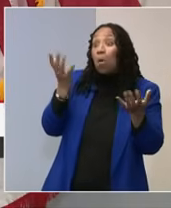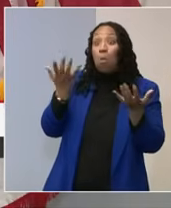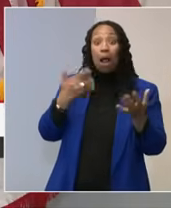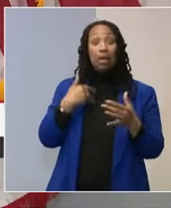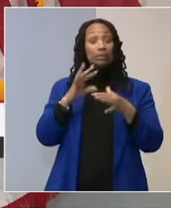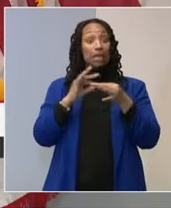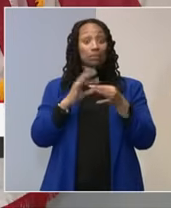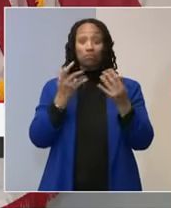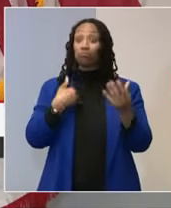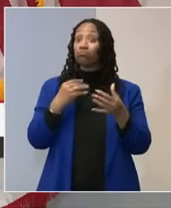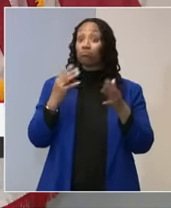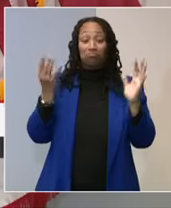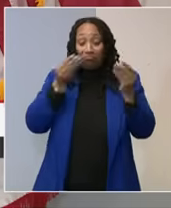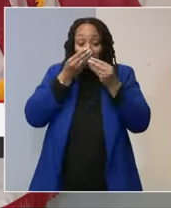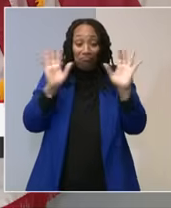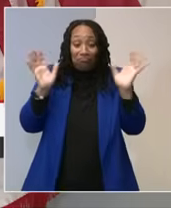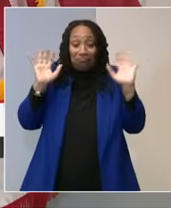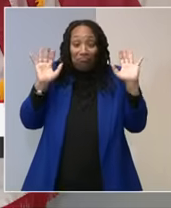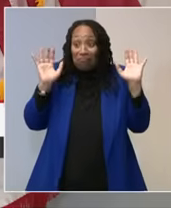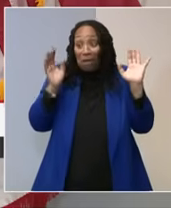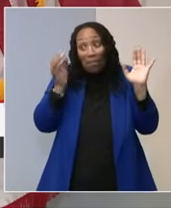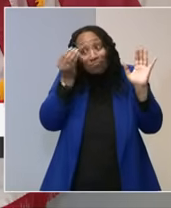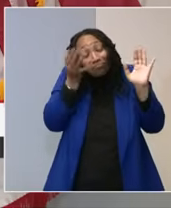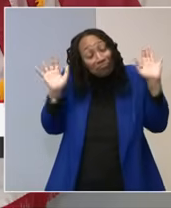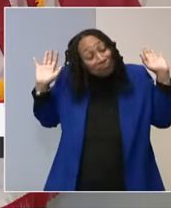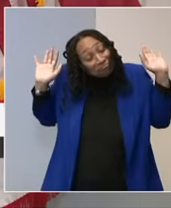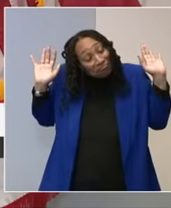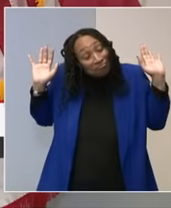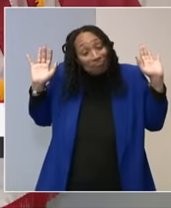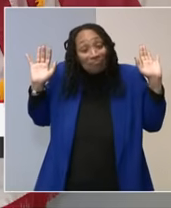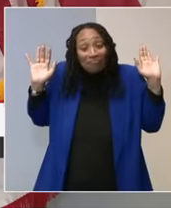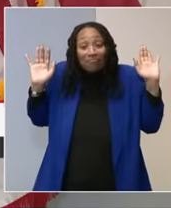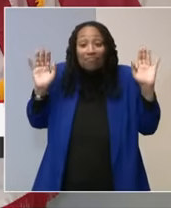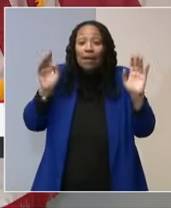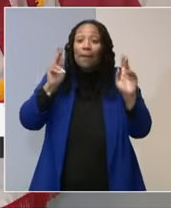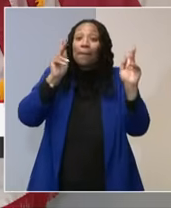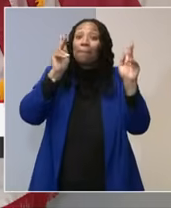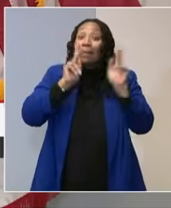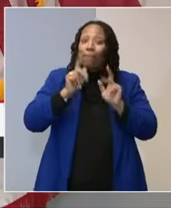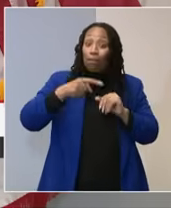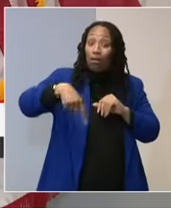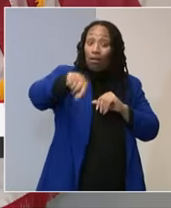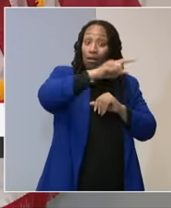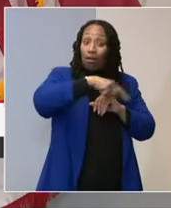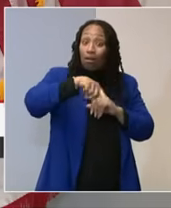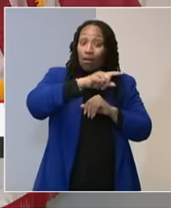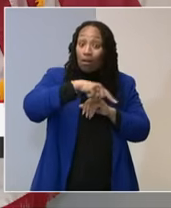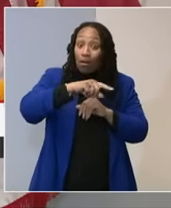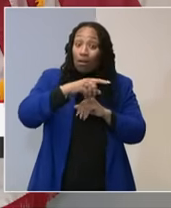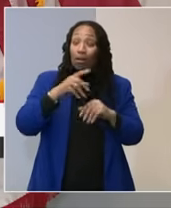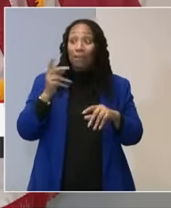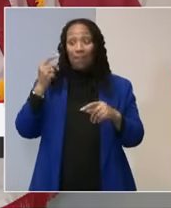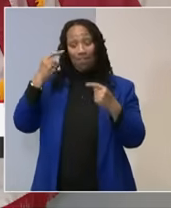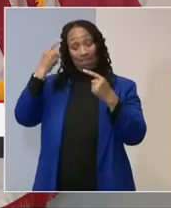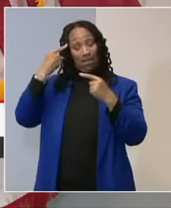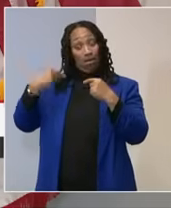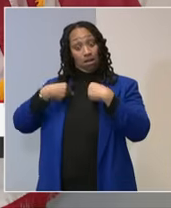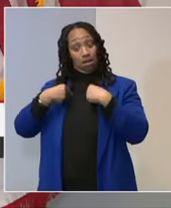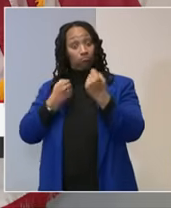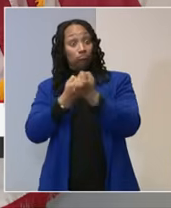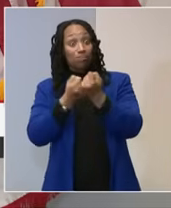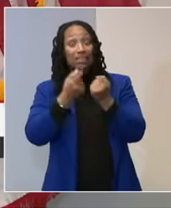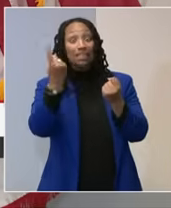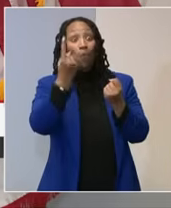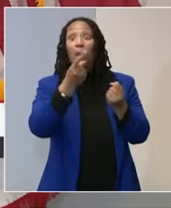of belief that endorsements make a huge difference in races. And the last person who had